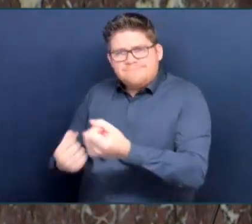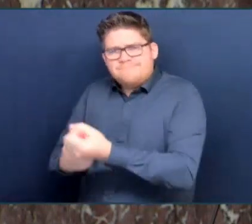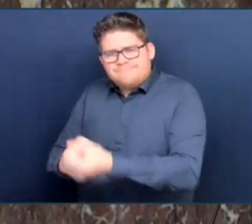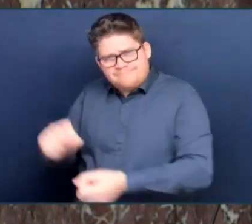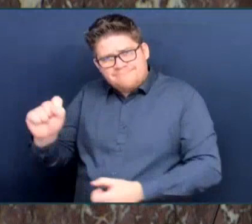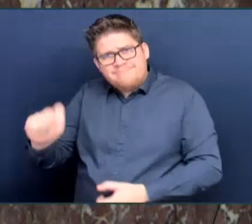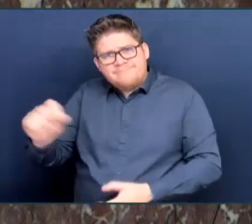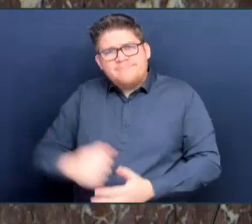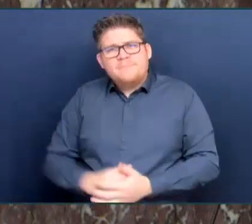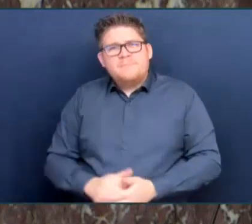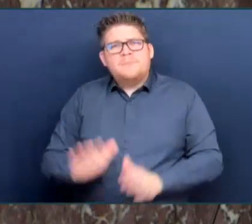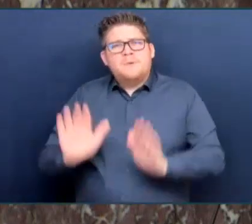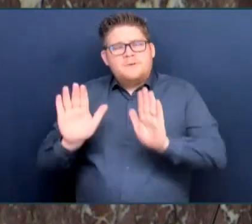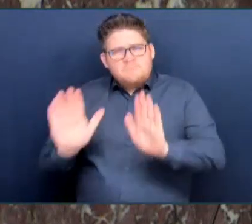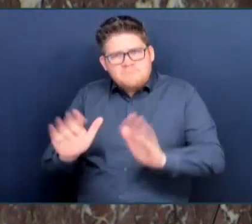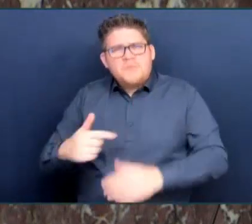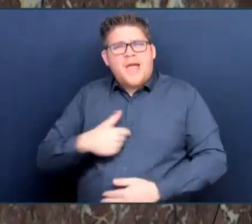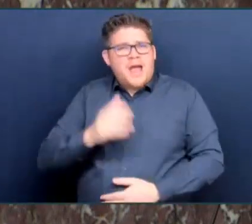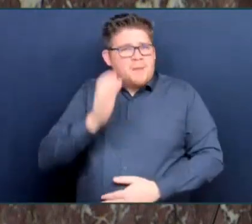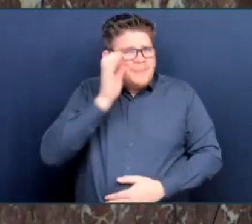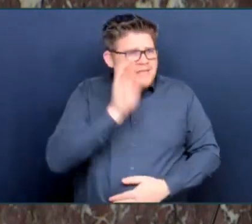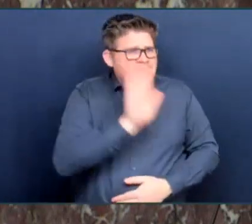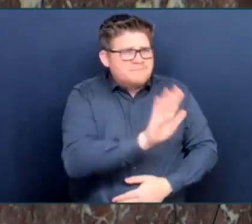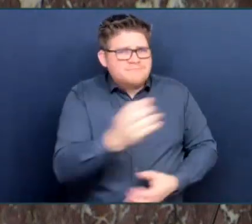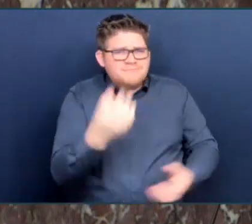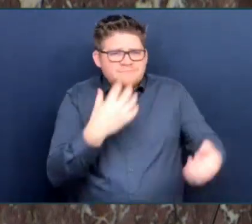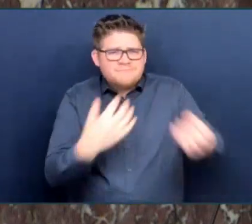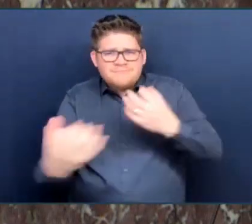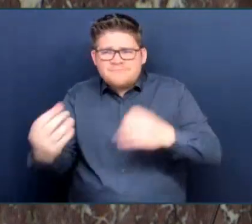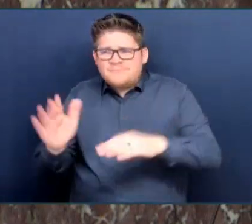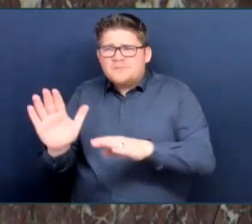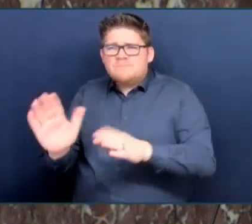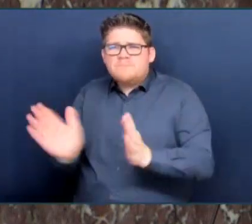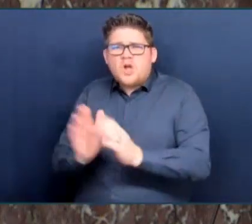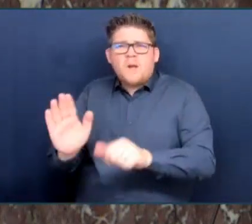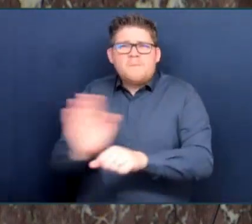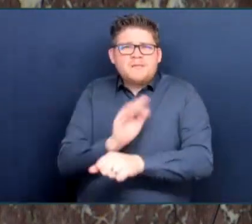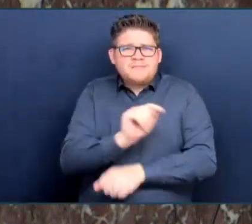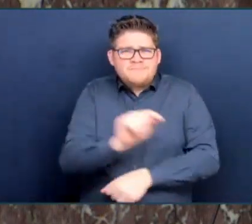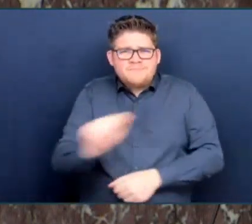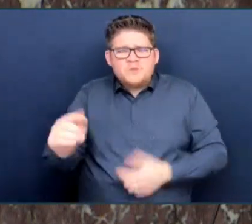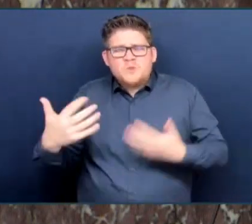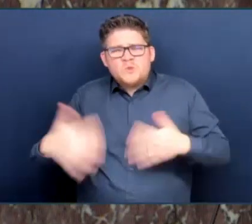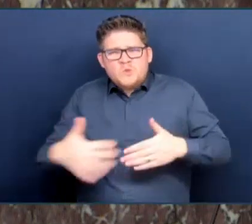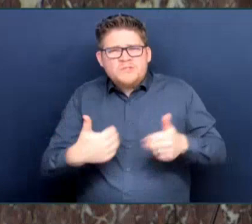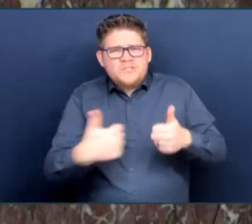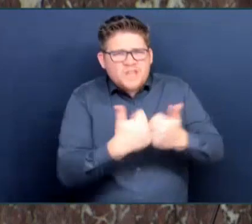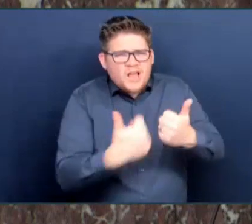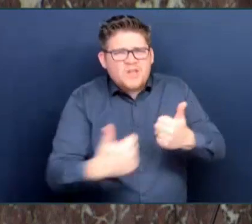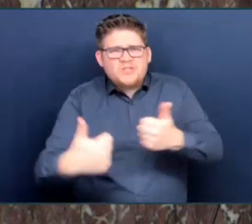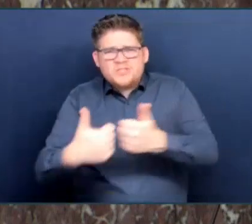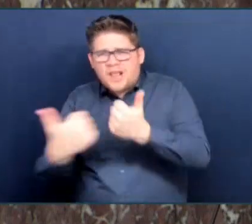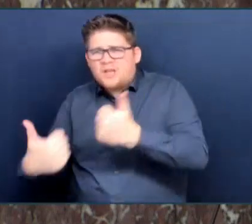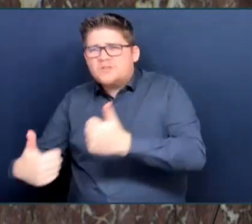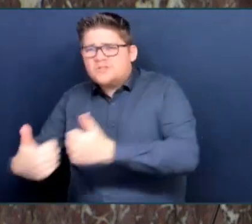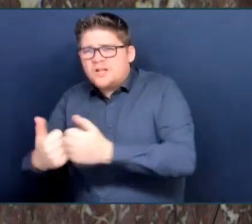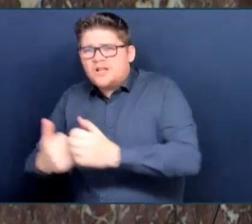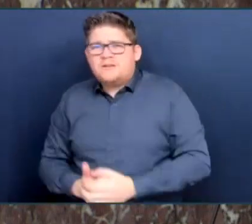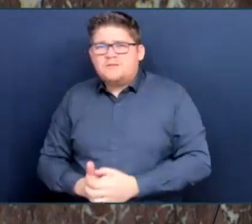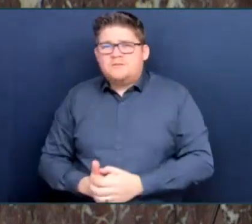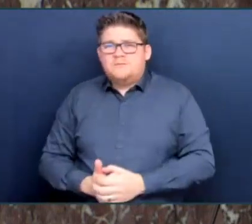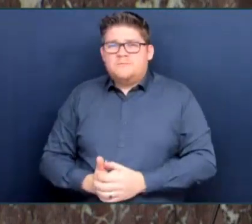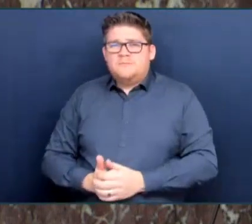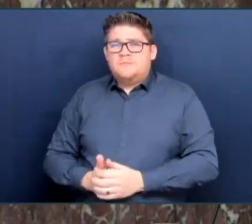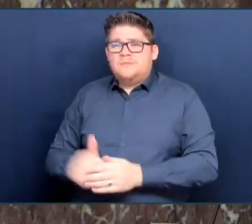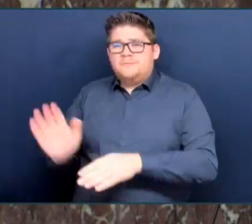us. We know that small businesses make up 98% of the businesses in our communities, Mr. Speaker. They're incredibly